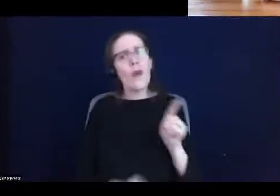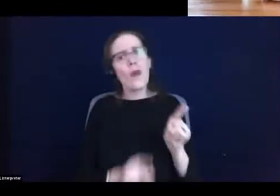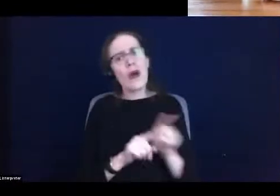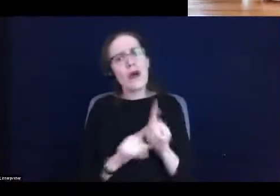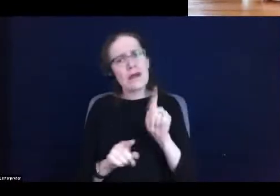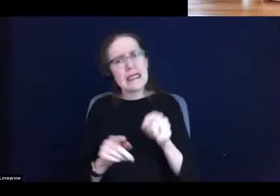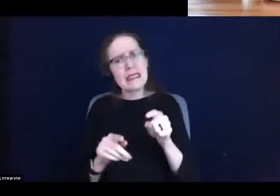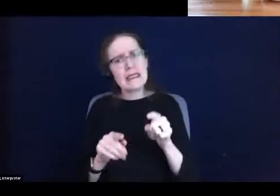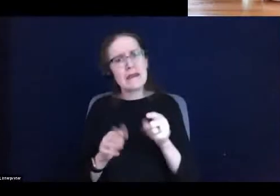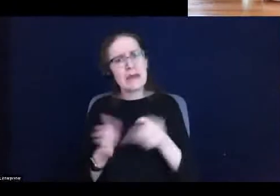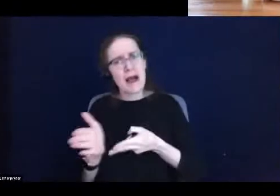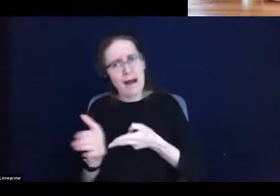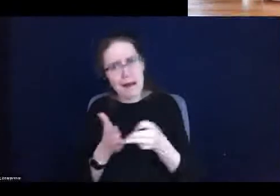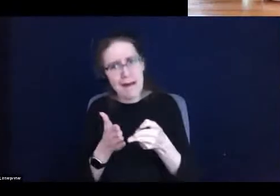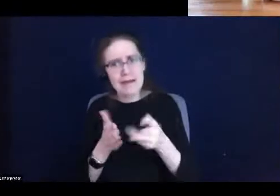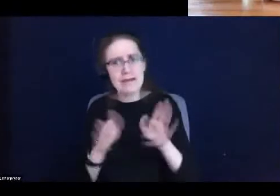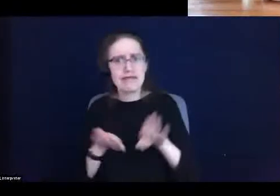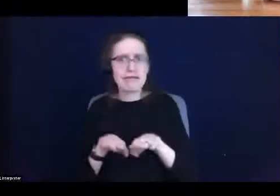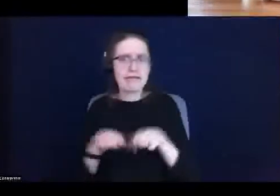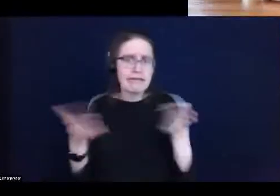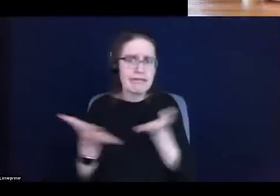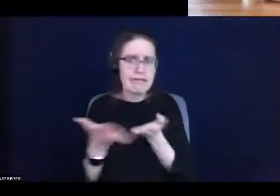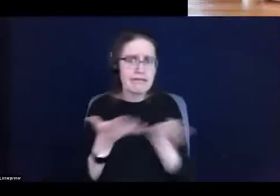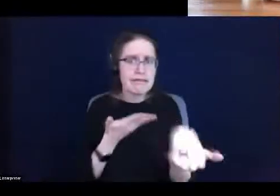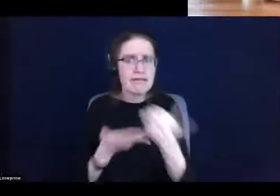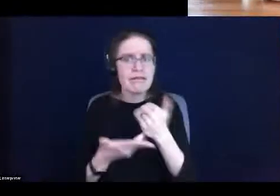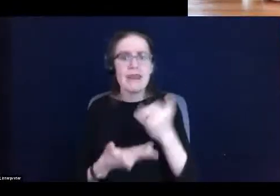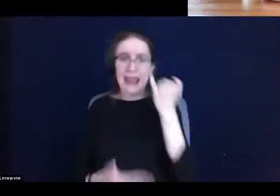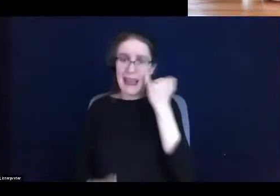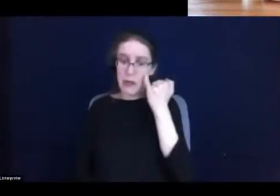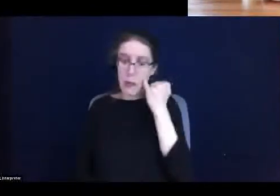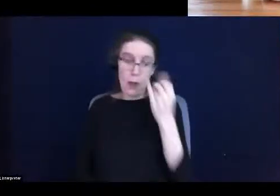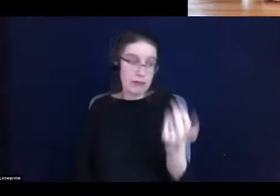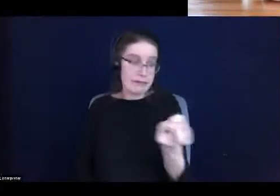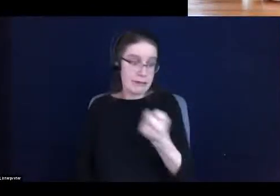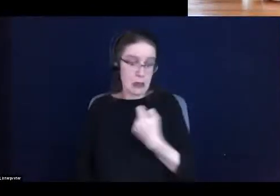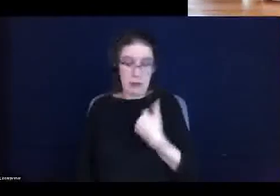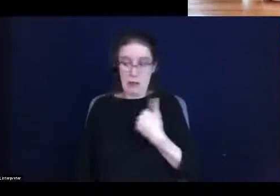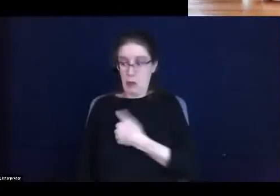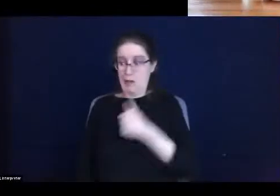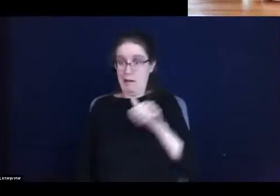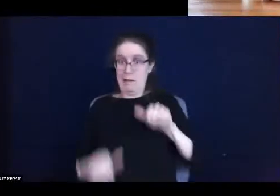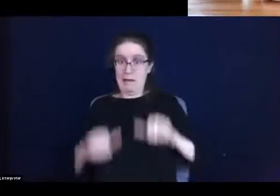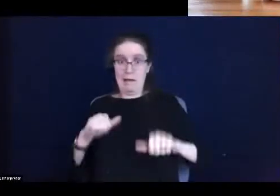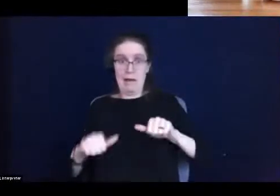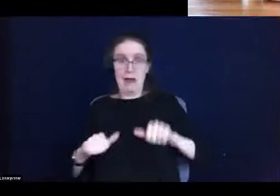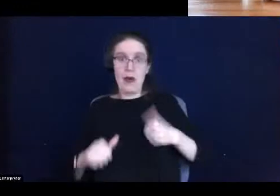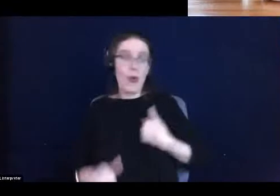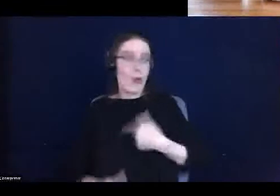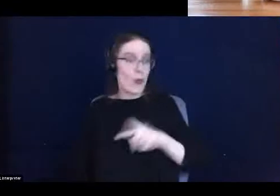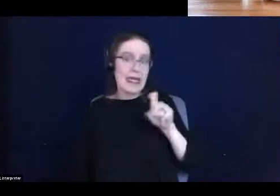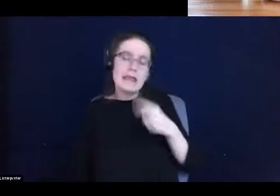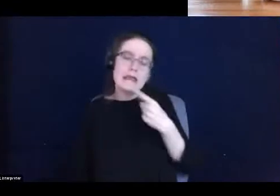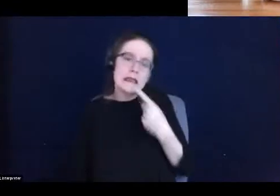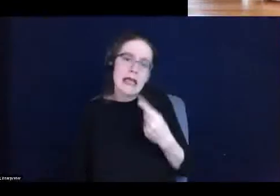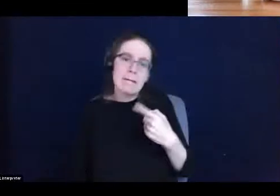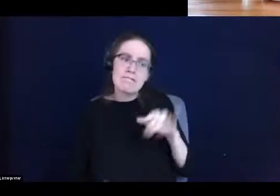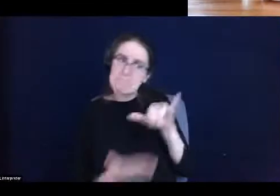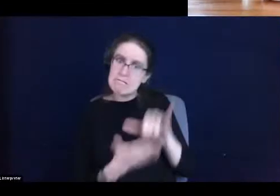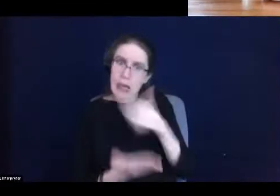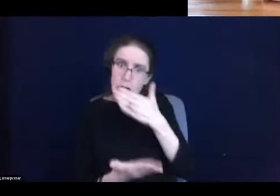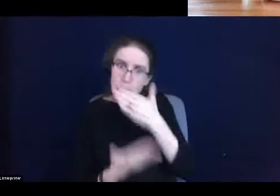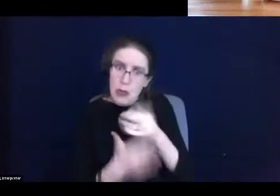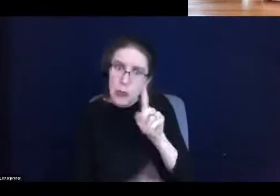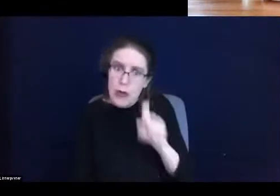at the same time. If they ask questions we're not sure of, we need to be able to say, that's a good question. I don't know, but